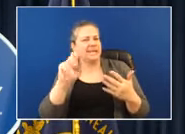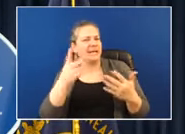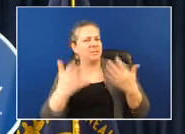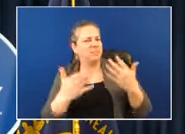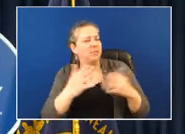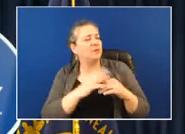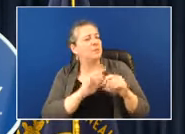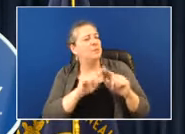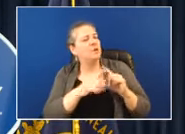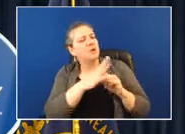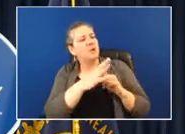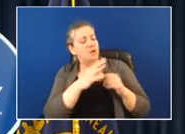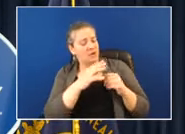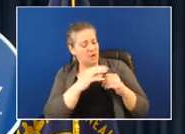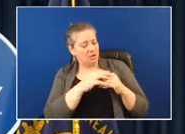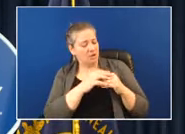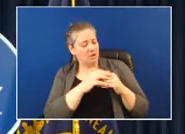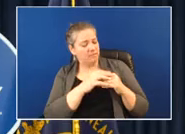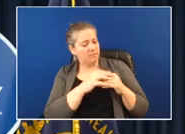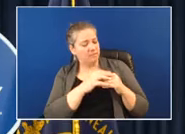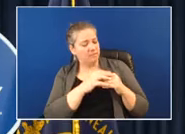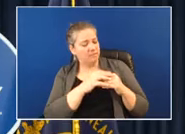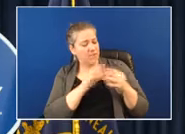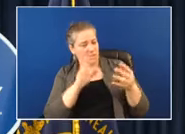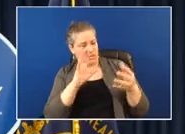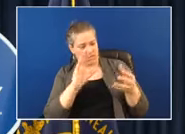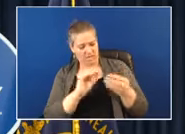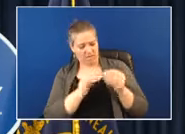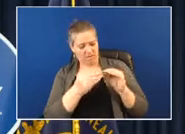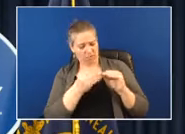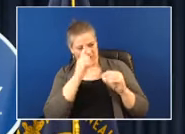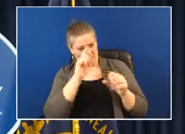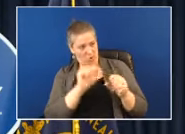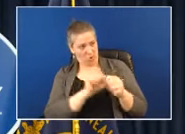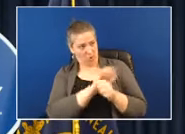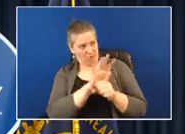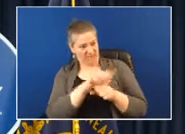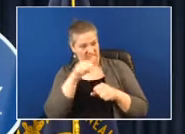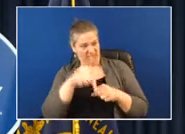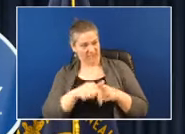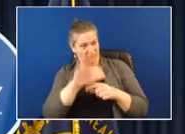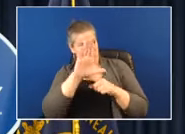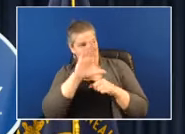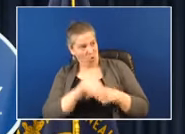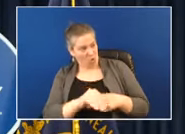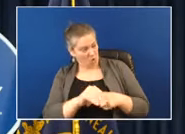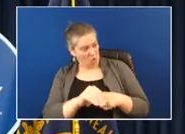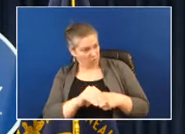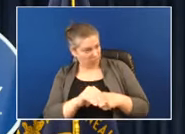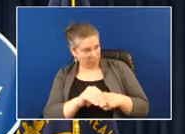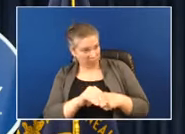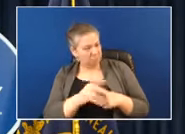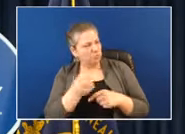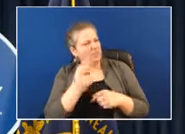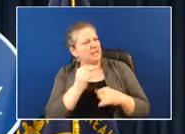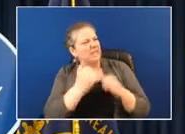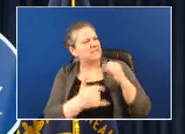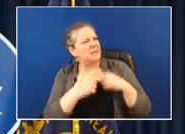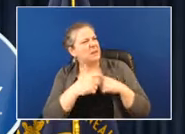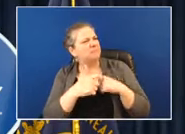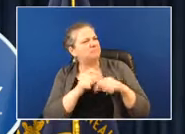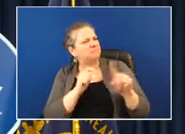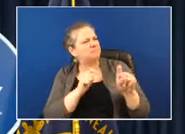last time that we saw numbers for COVID this low in the Commonwealth? Just to get an idea of when the last time we had